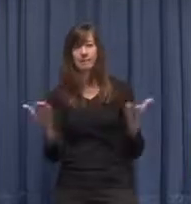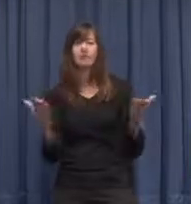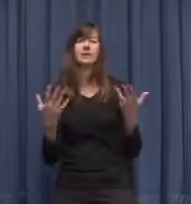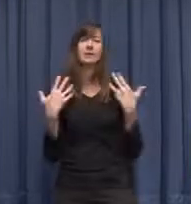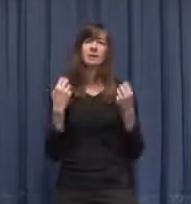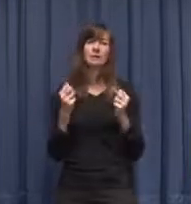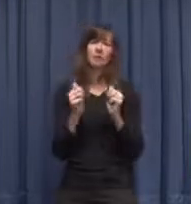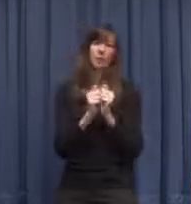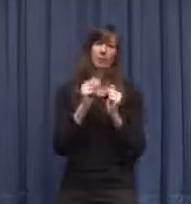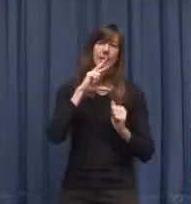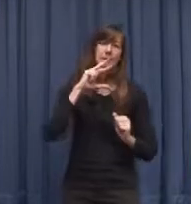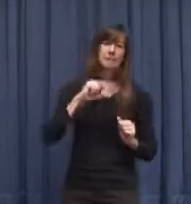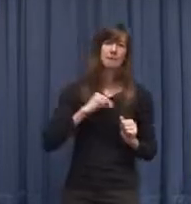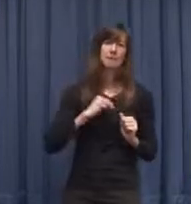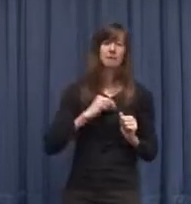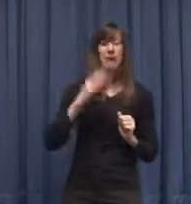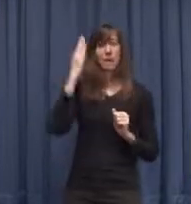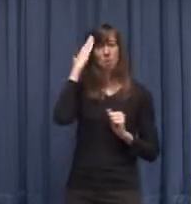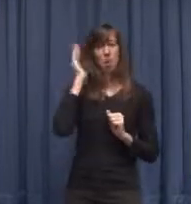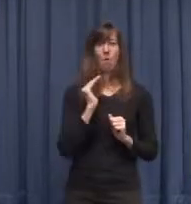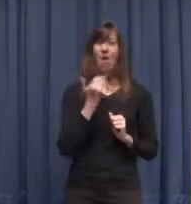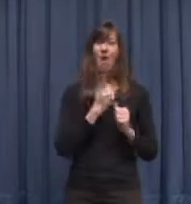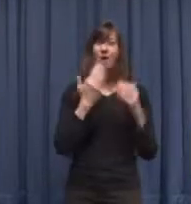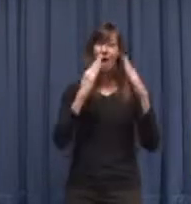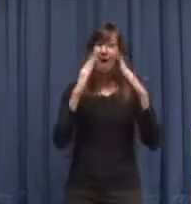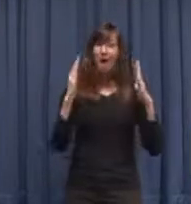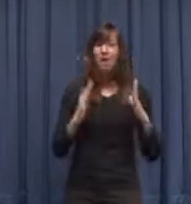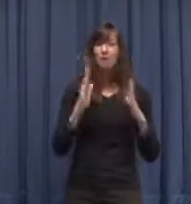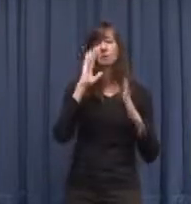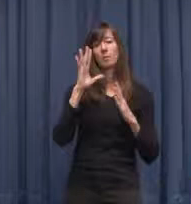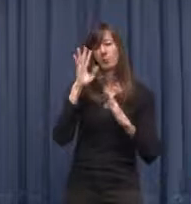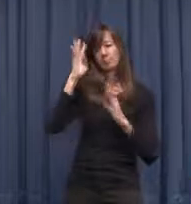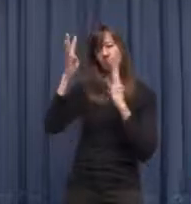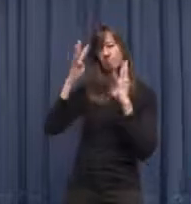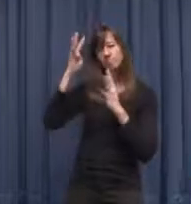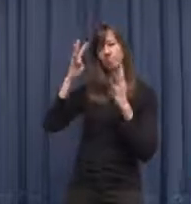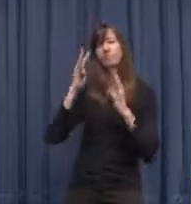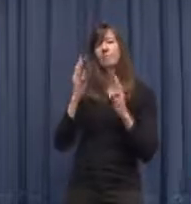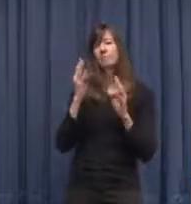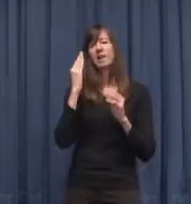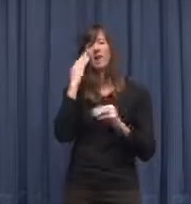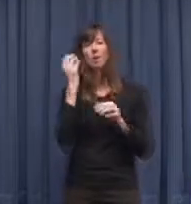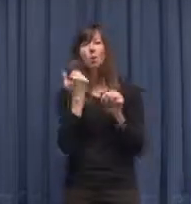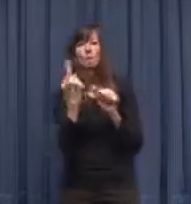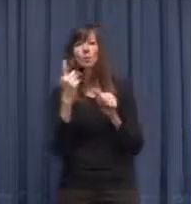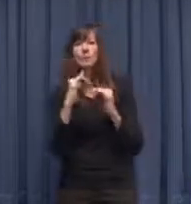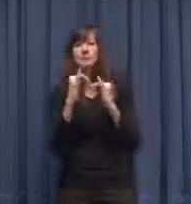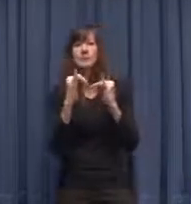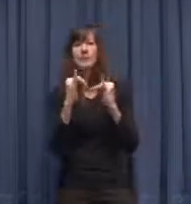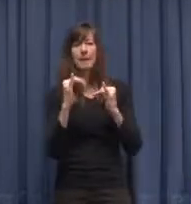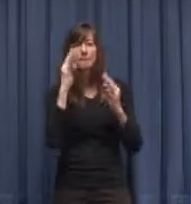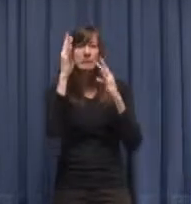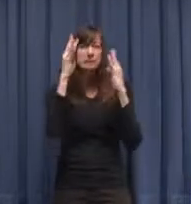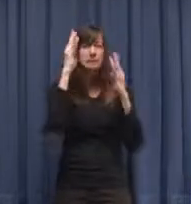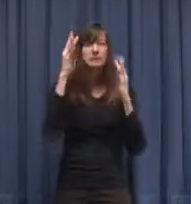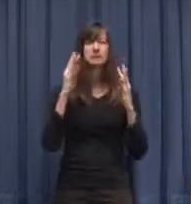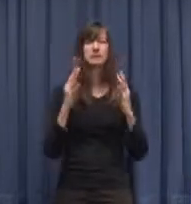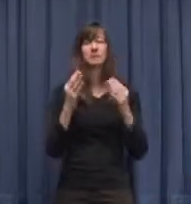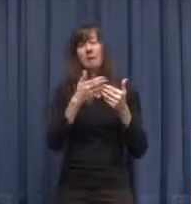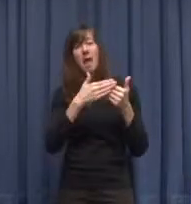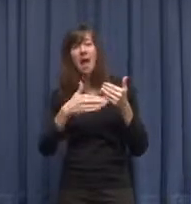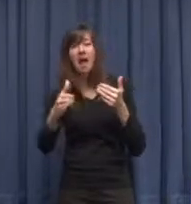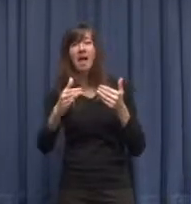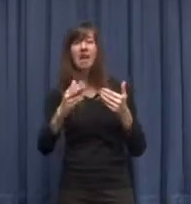creative with how we do it in our household, and I'm sure everyone out there is working through that. So after Thanksgiving, maybe we can all compare notes